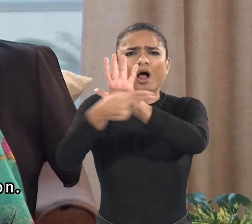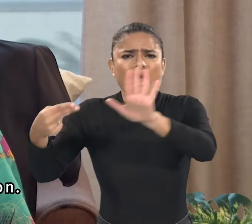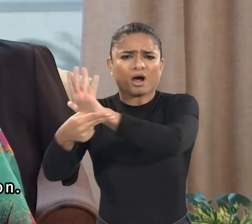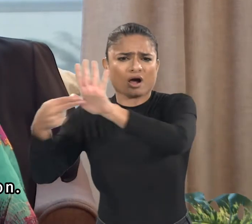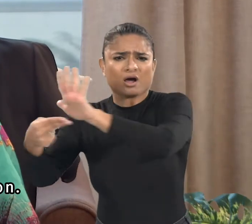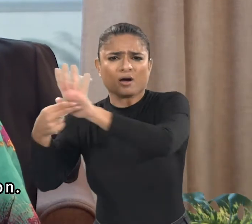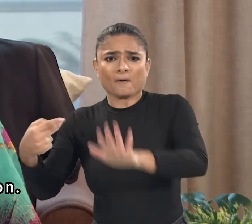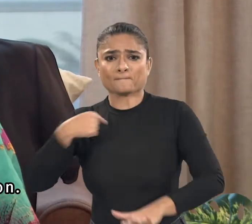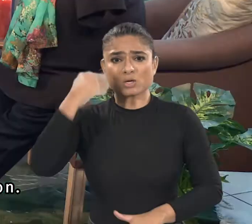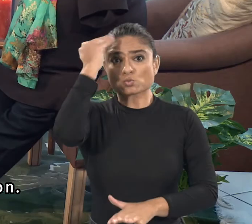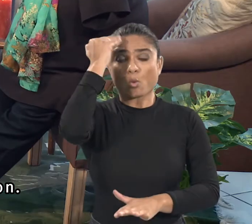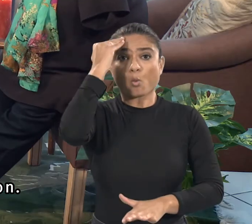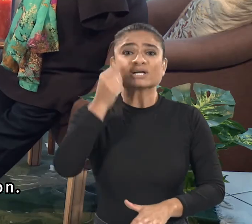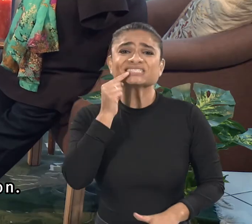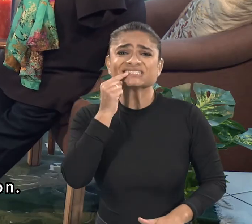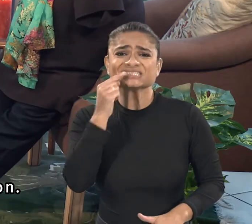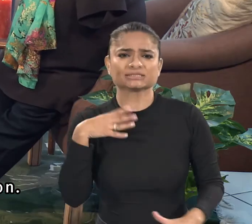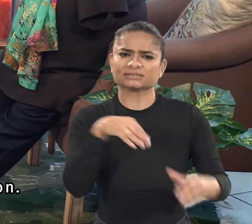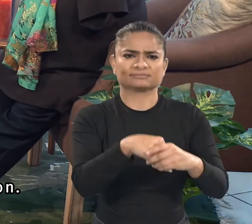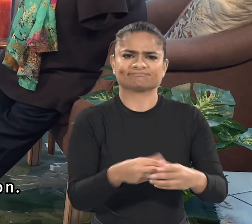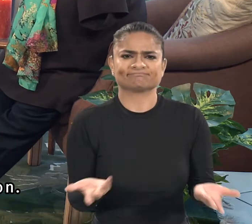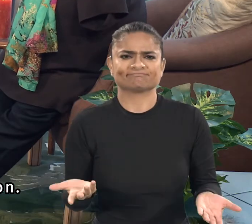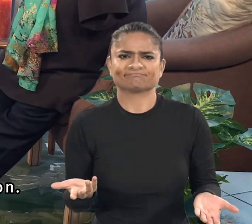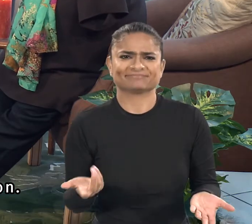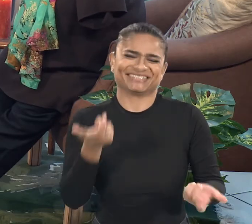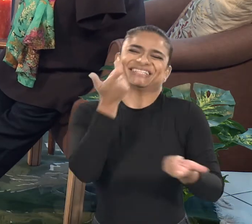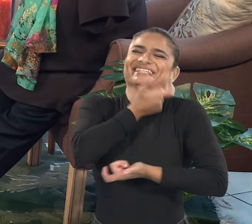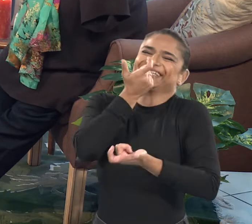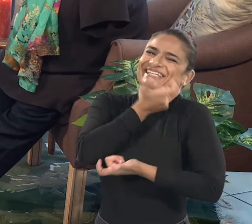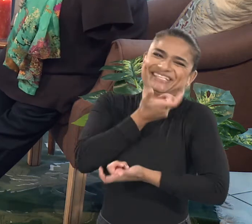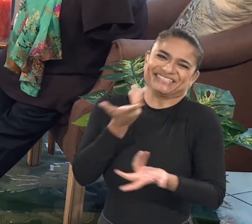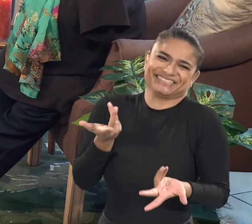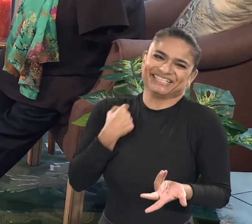knew that going into dentistry was not going to be an option for me.